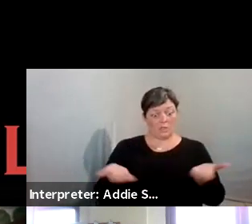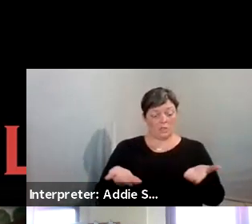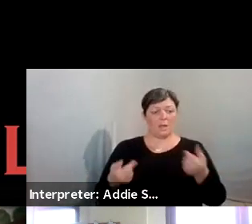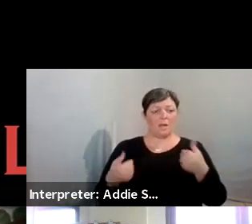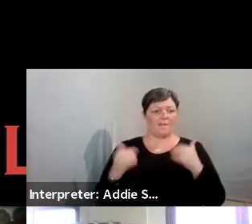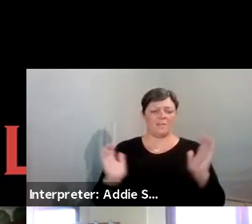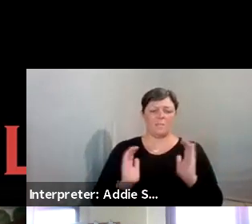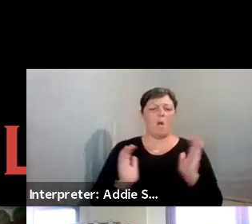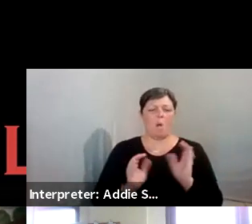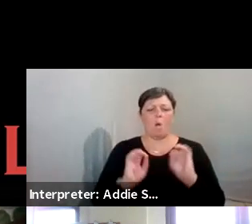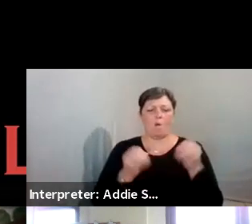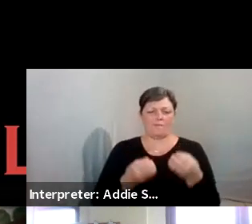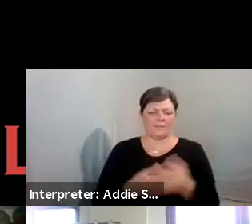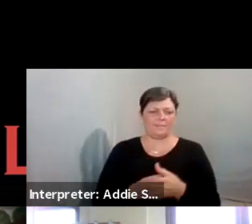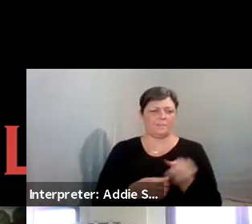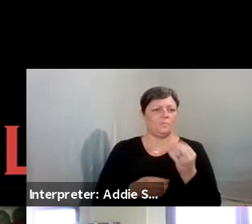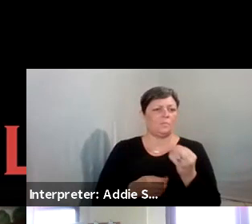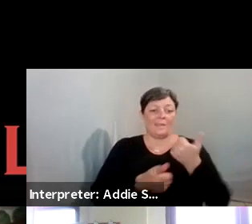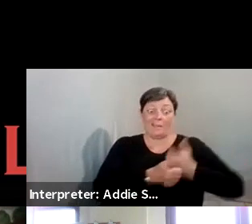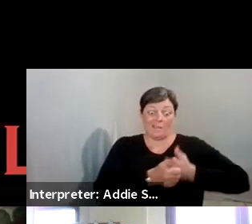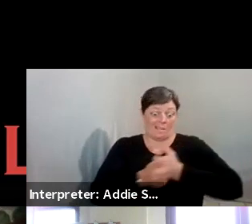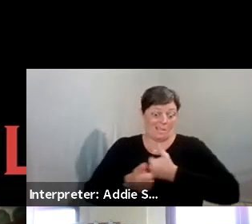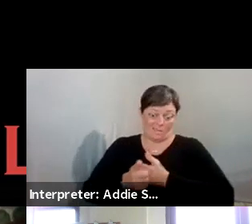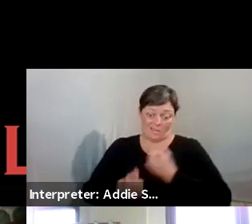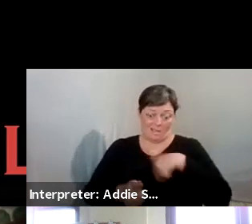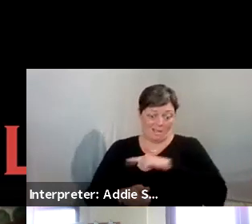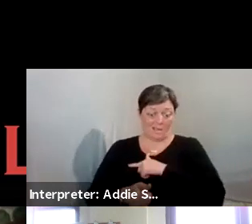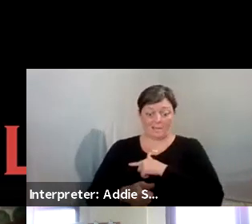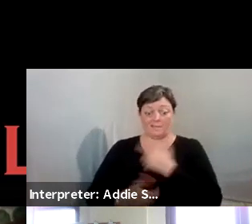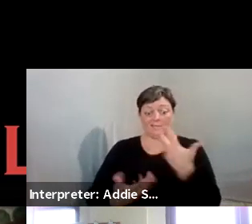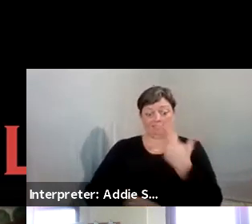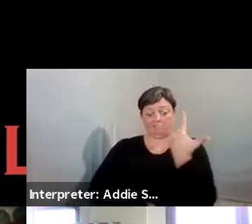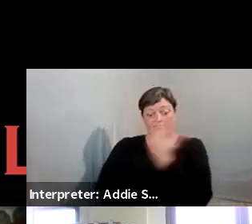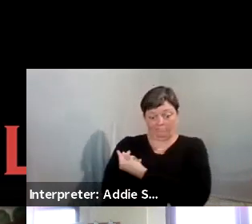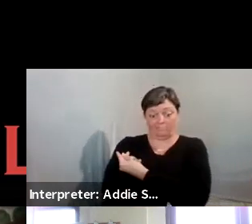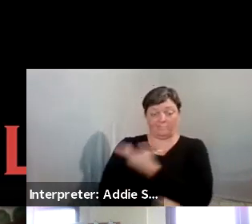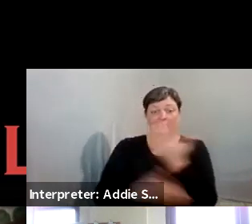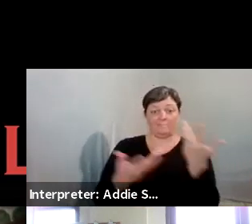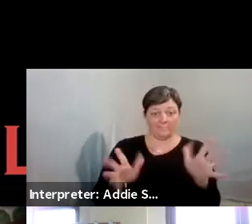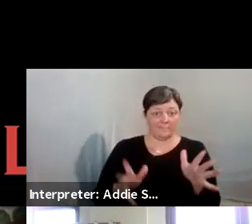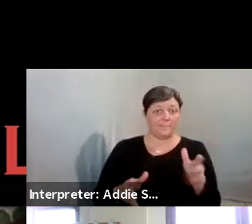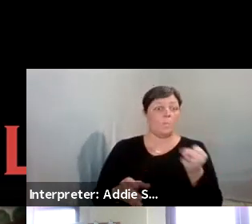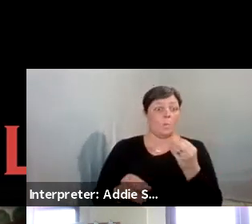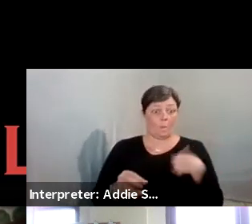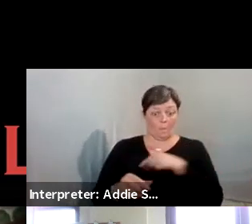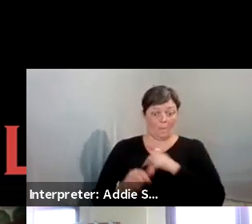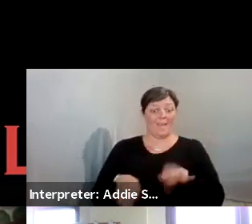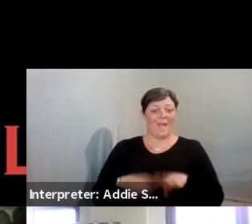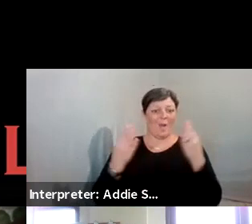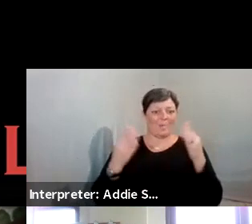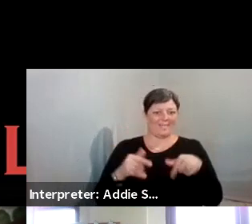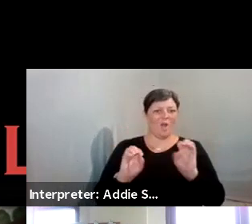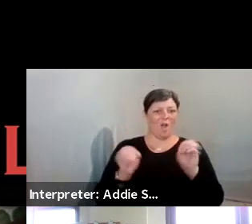small office, so every single one of us that was vaccinated. So we were able to open this office back